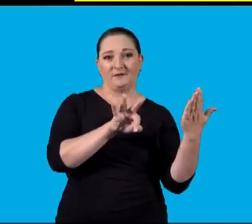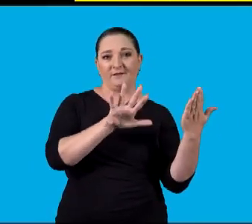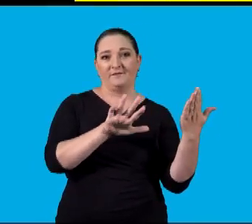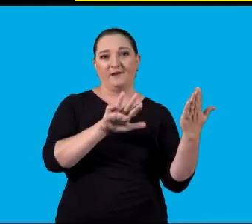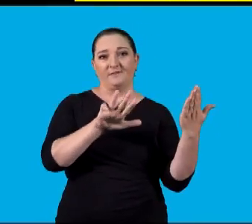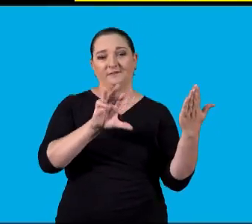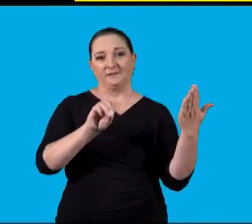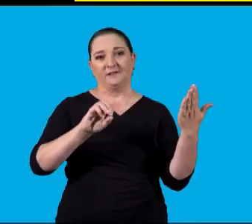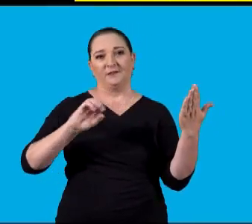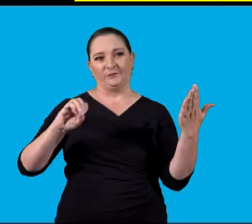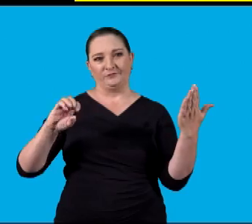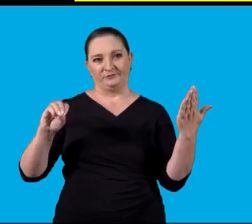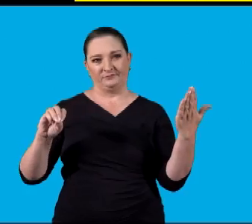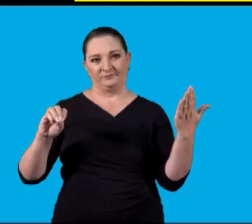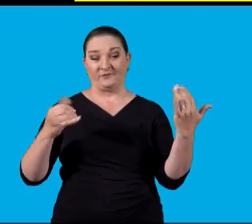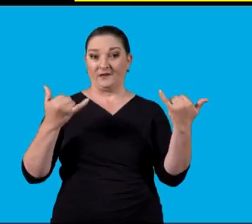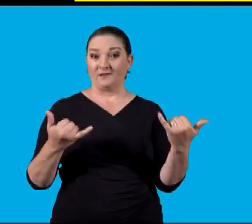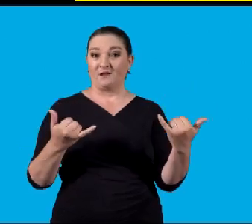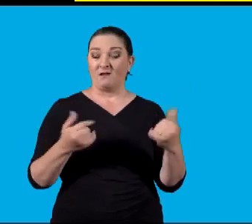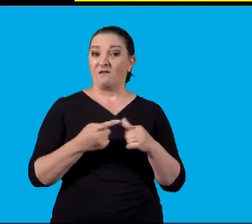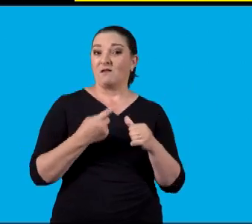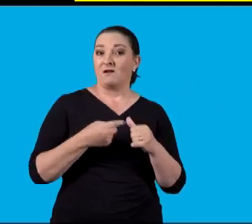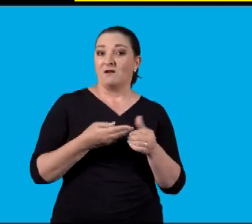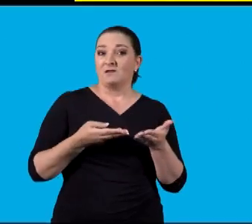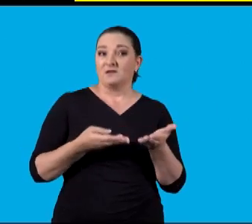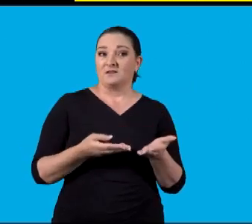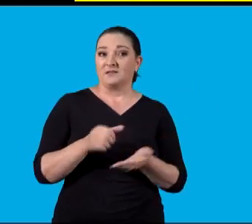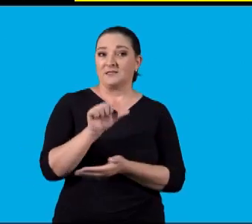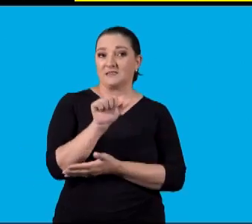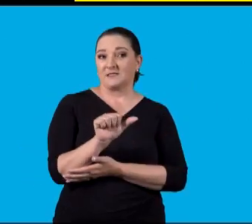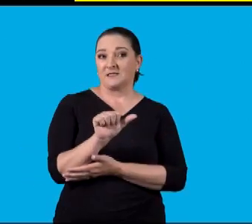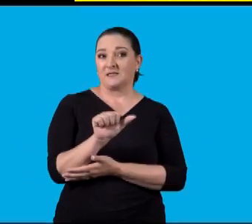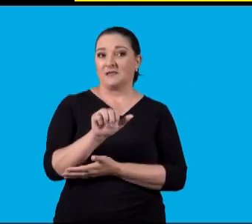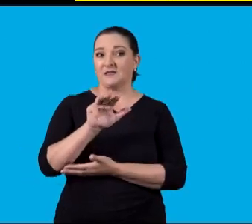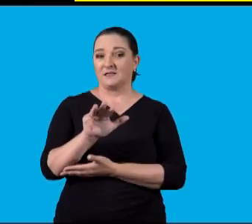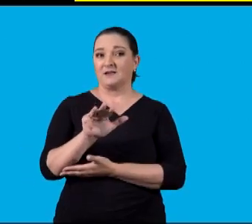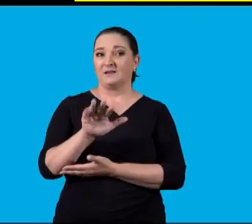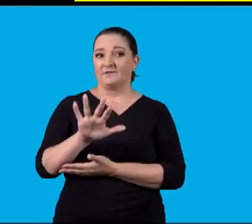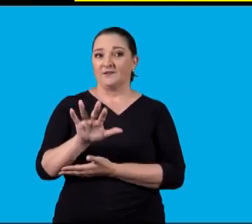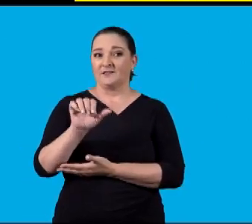13,590,000. And then I end up now with that same figure,